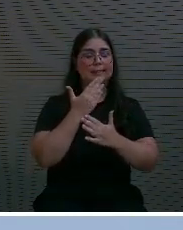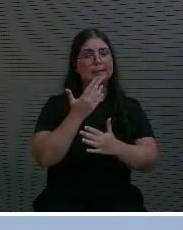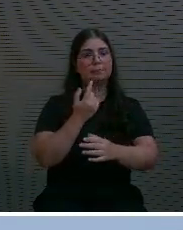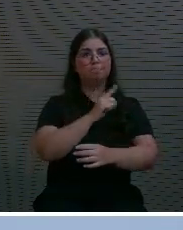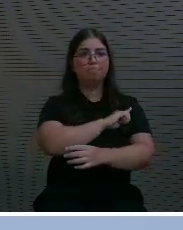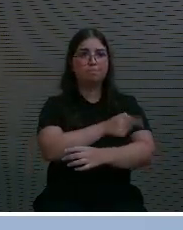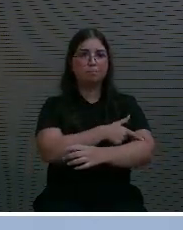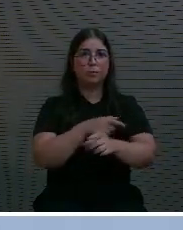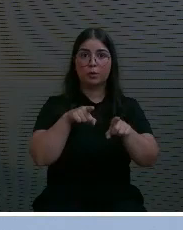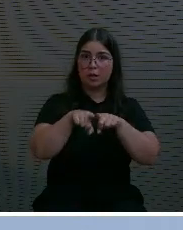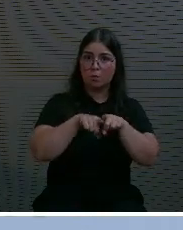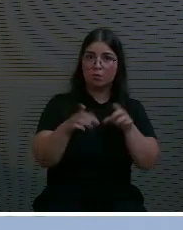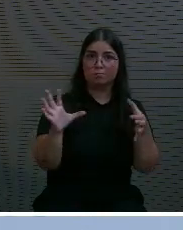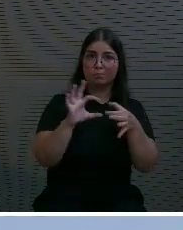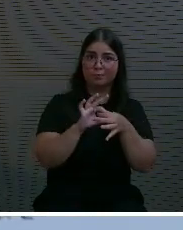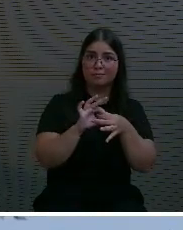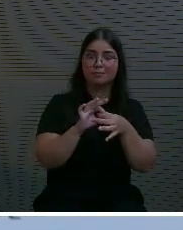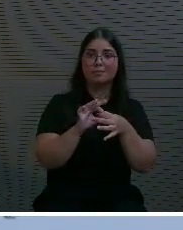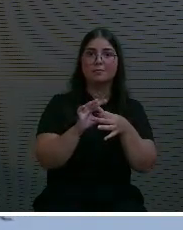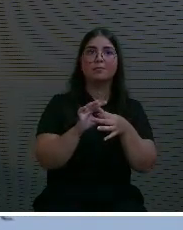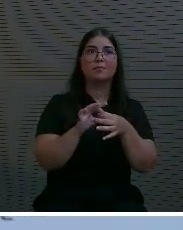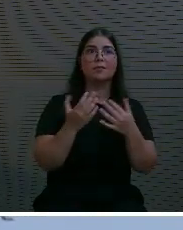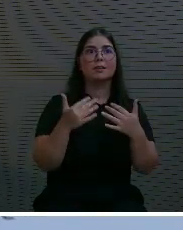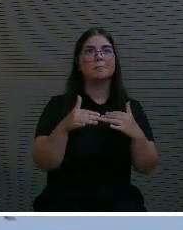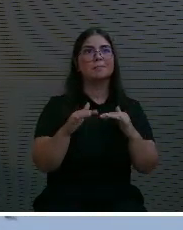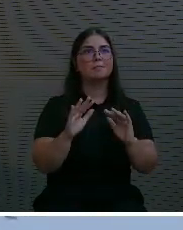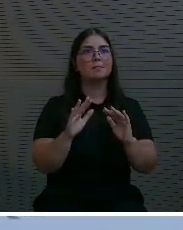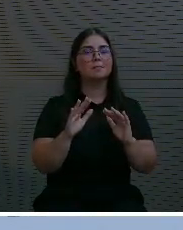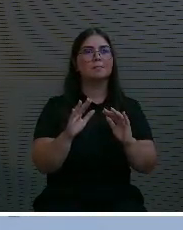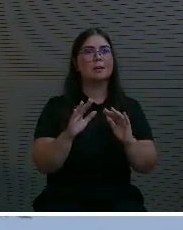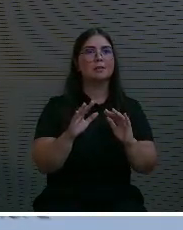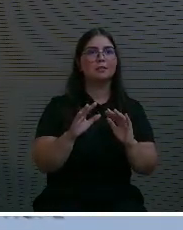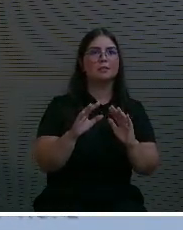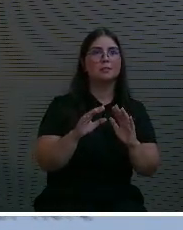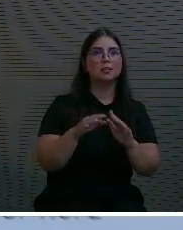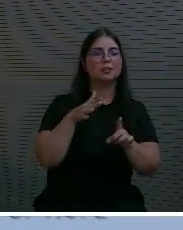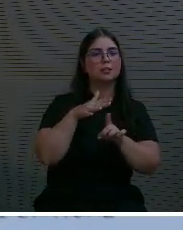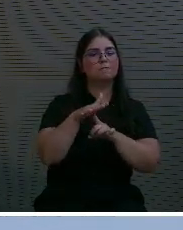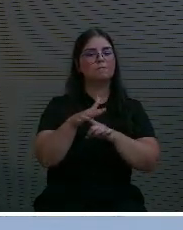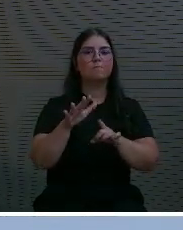of all, zero economic consequences for Europe, because Europe didn't